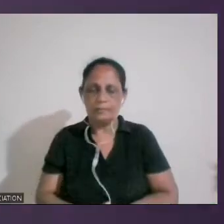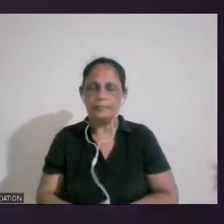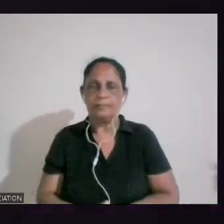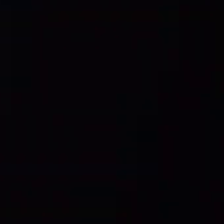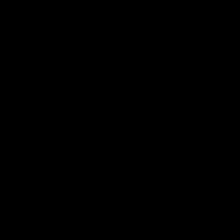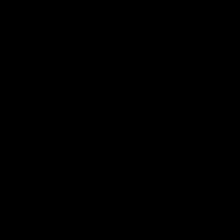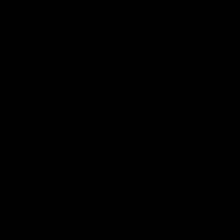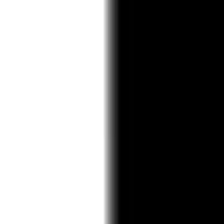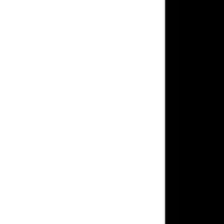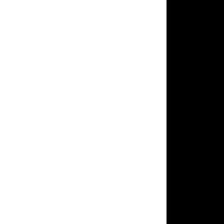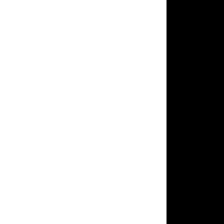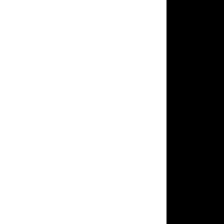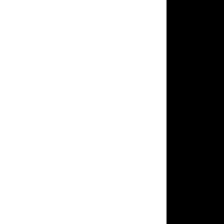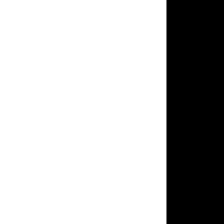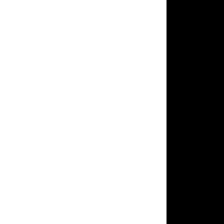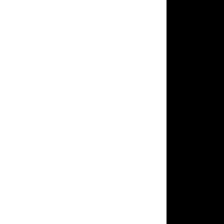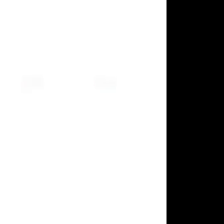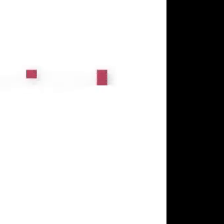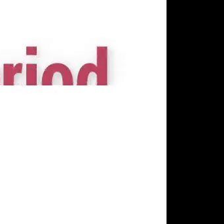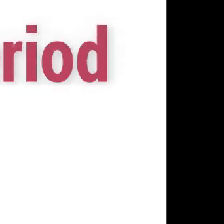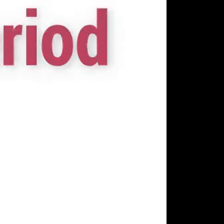period.